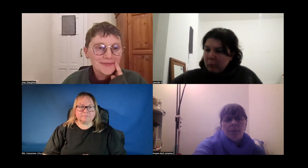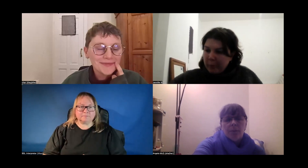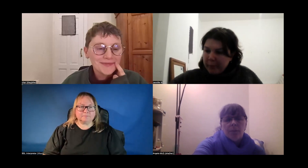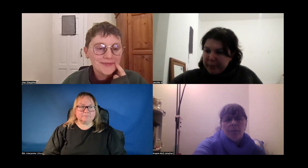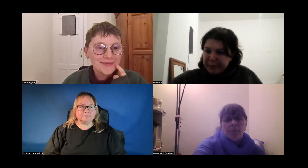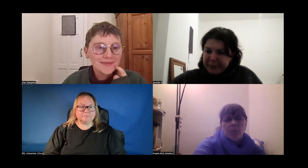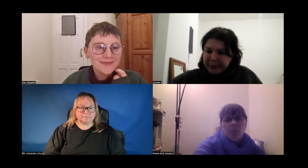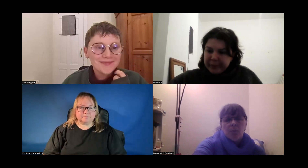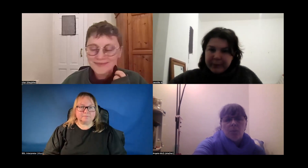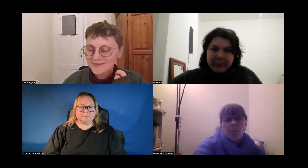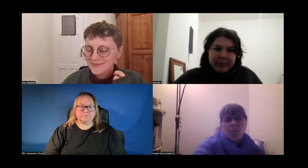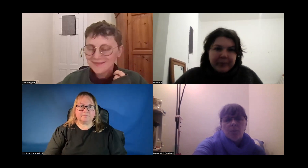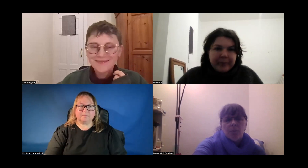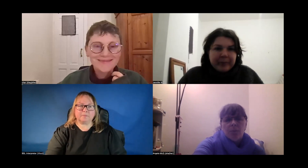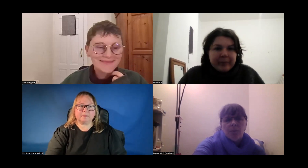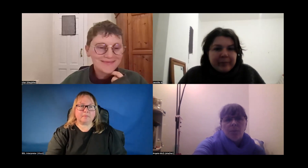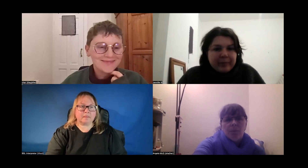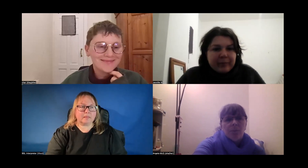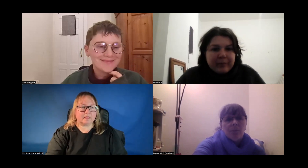I'll start my